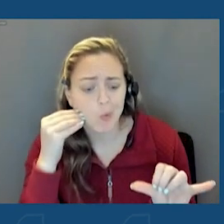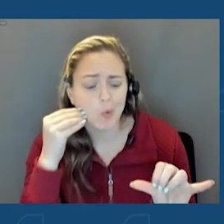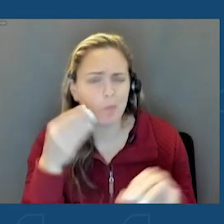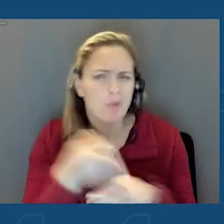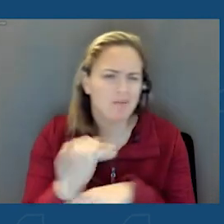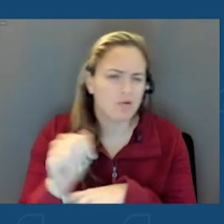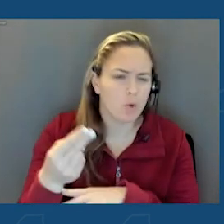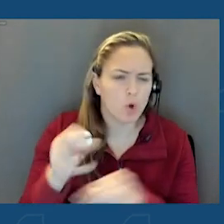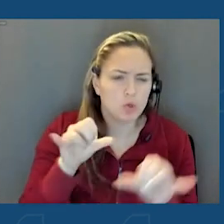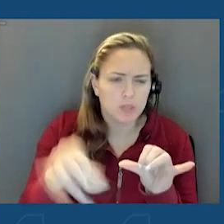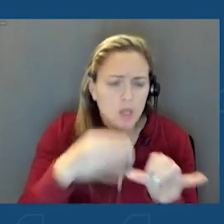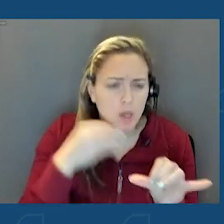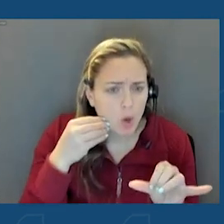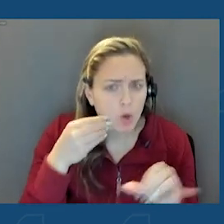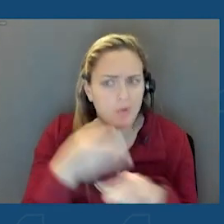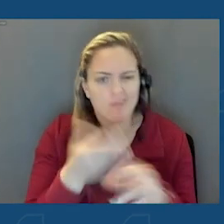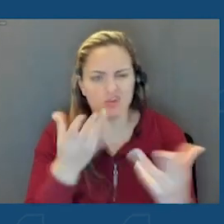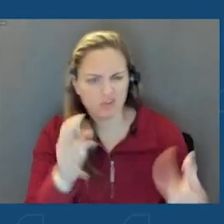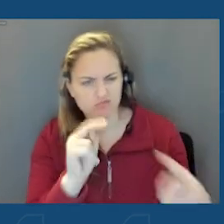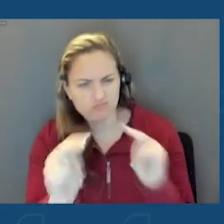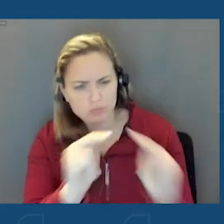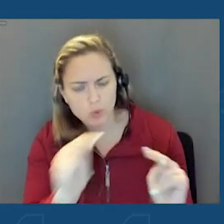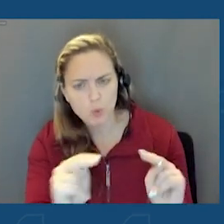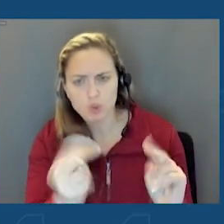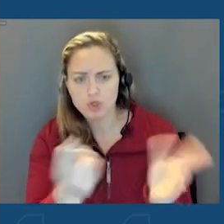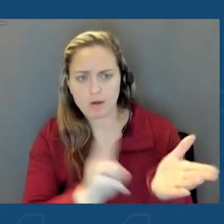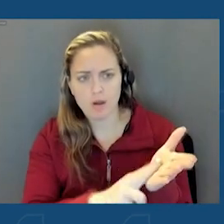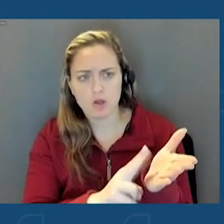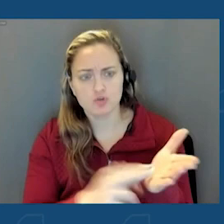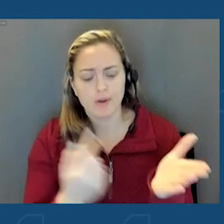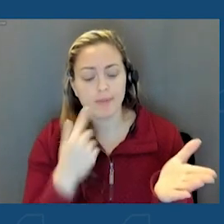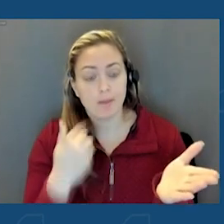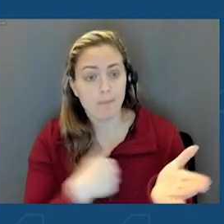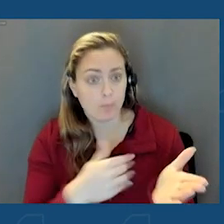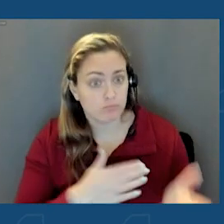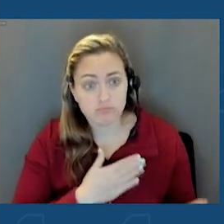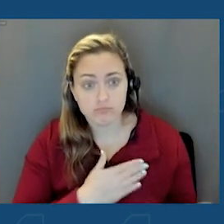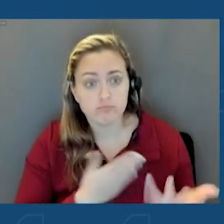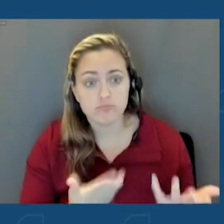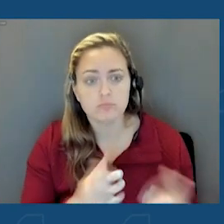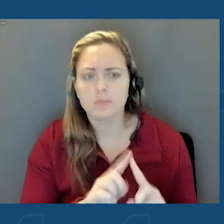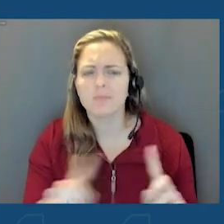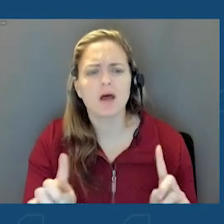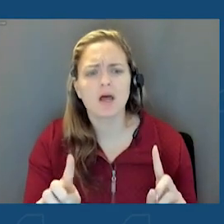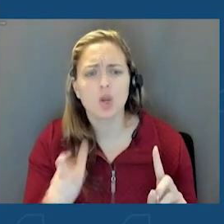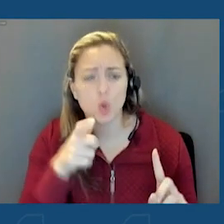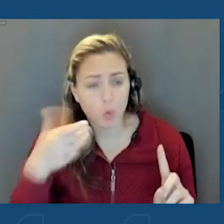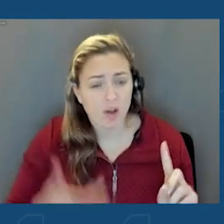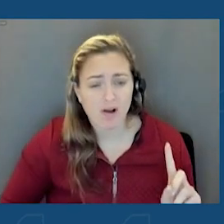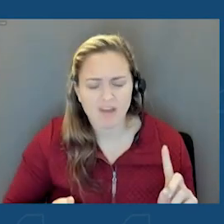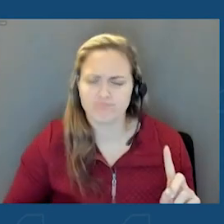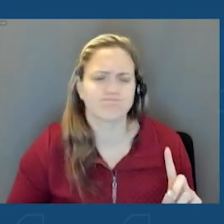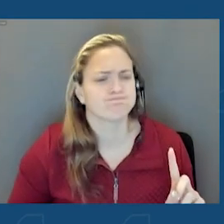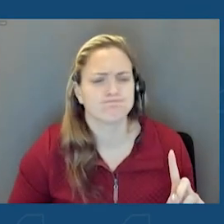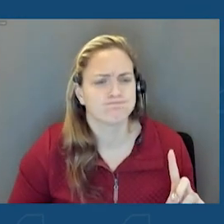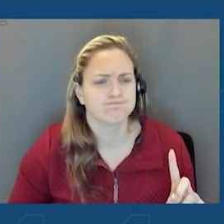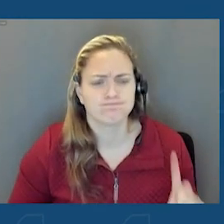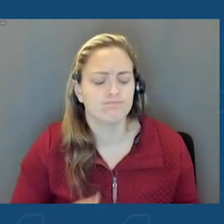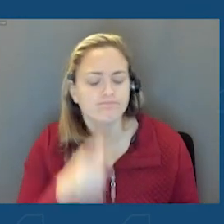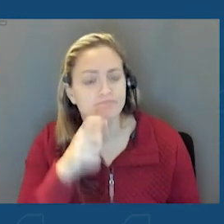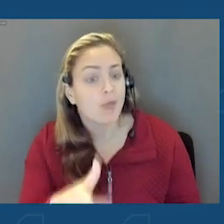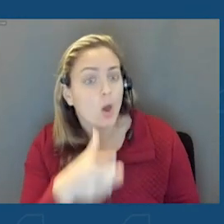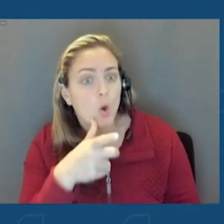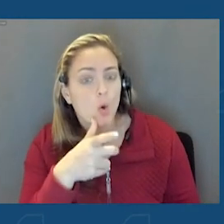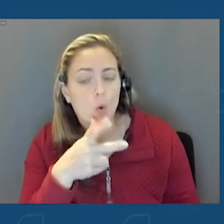March, after we negotiated this great contract that our members were happy about. But that's not who we are. That is not what